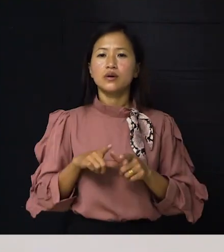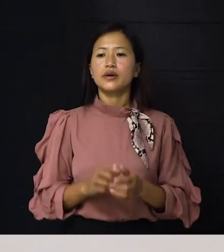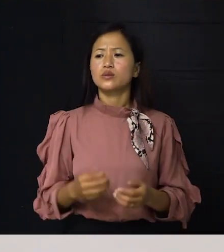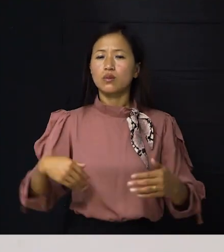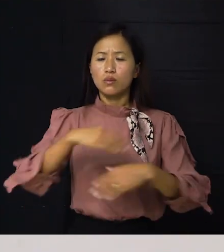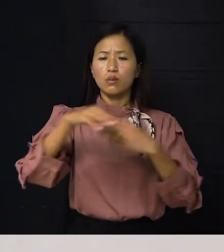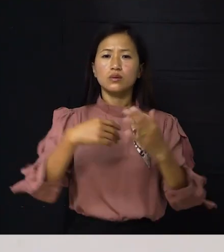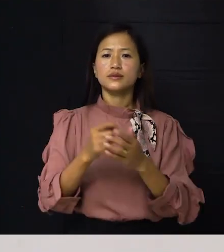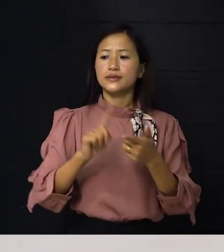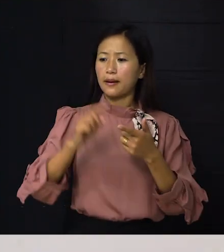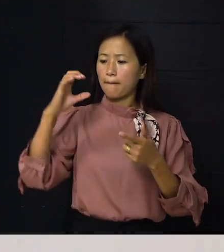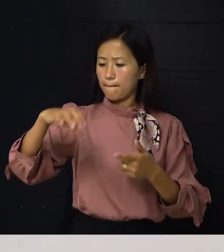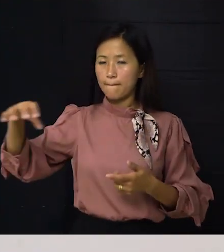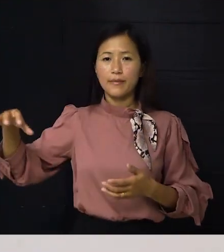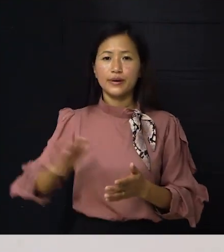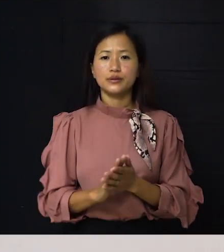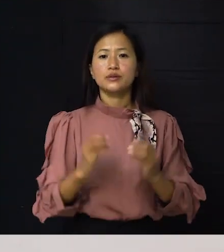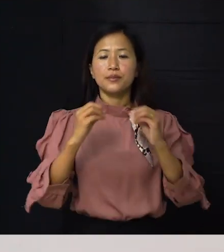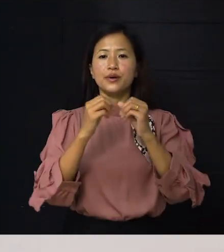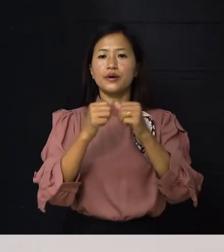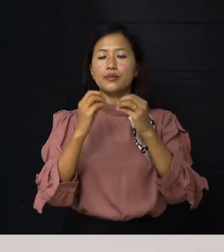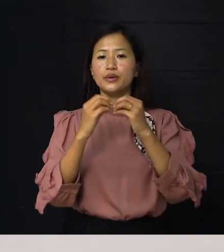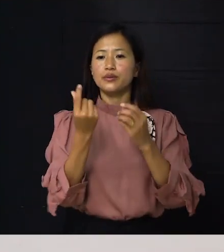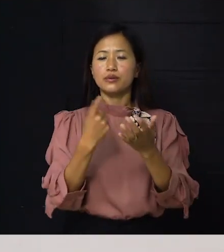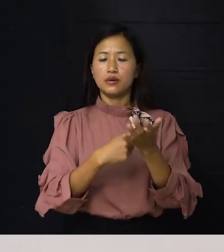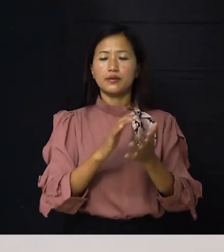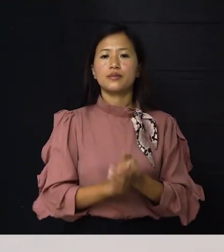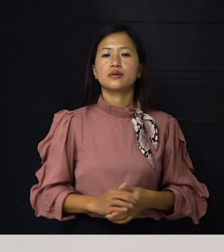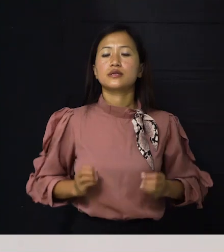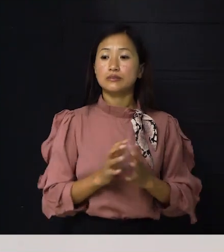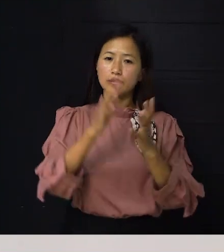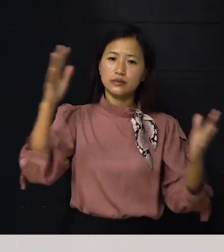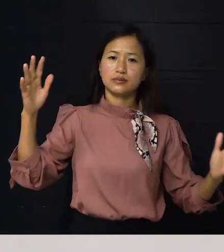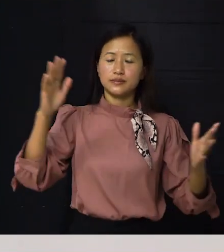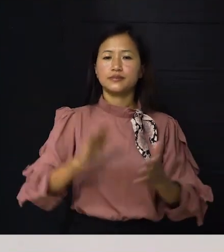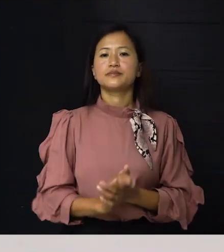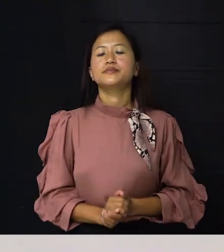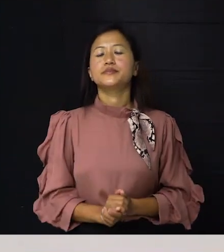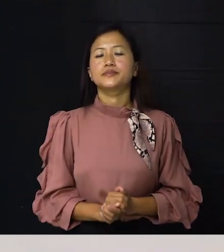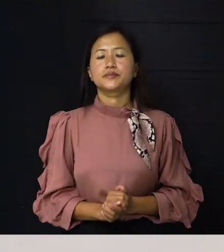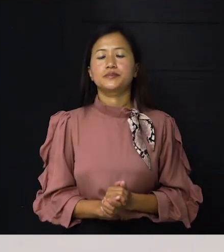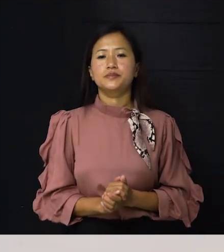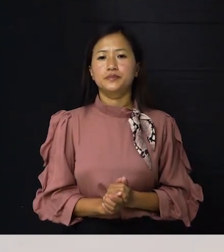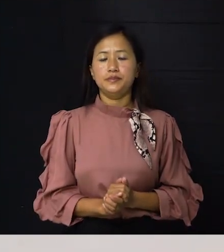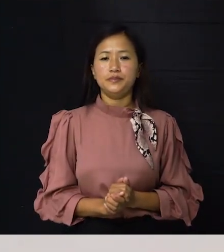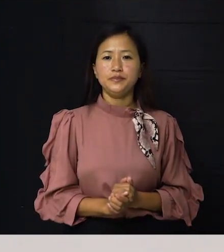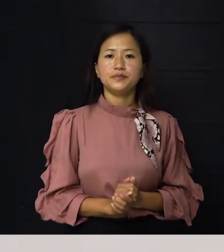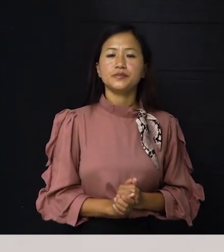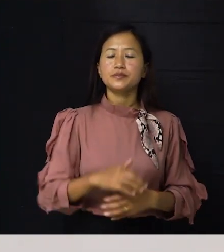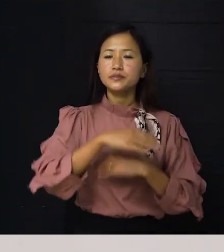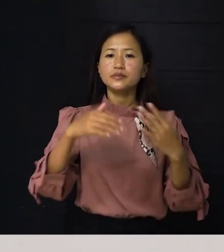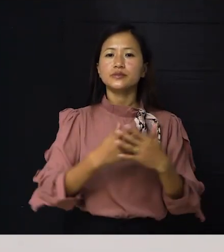empire to Babur, and he expanded his empire, all right? Now, all the stories